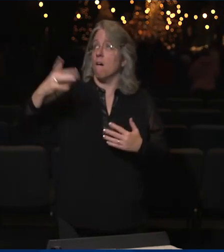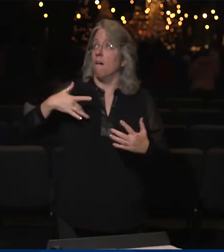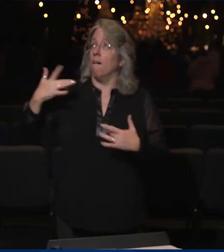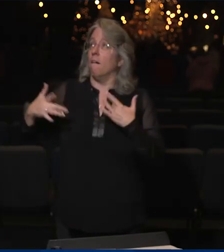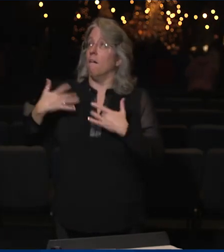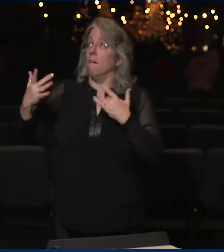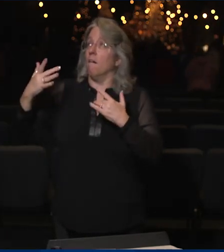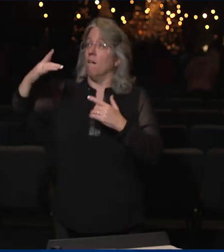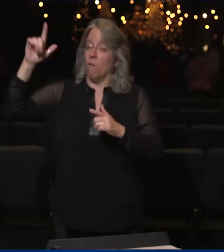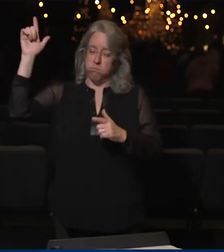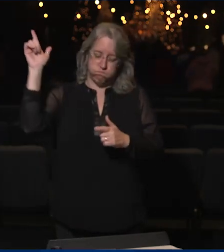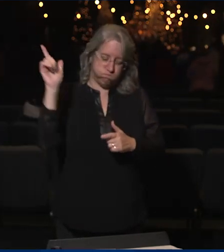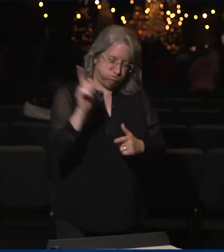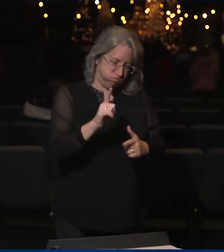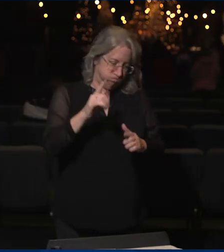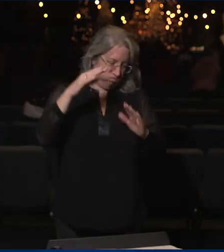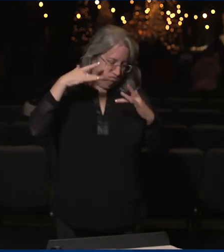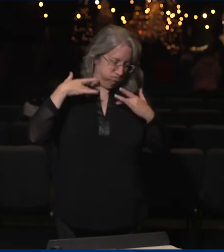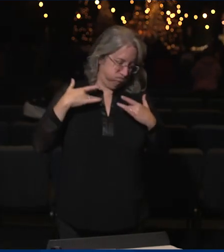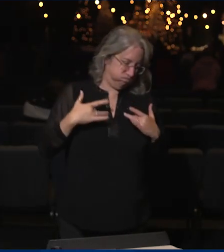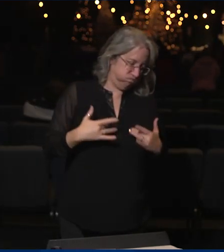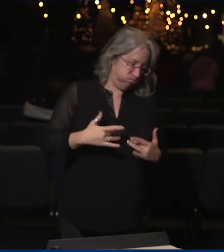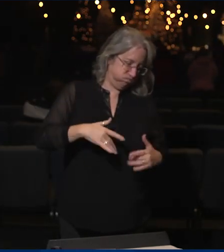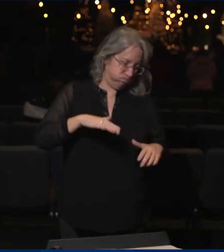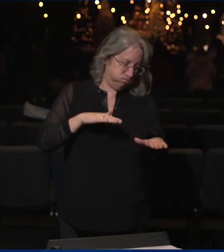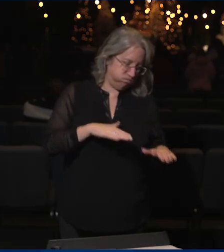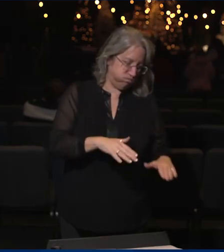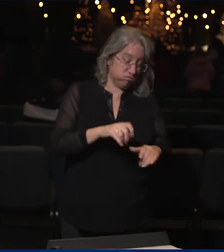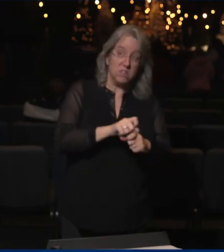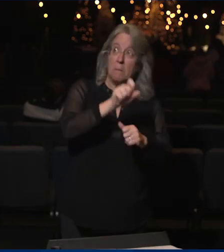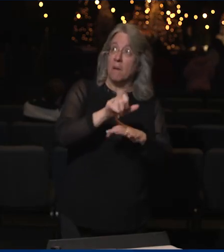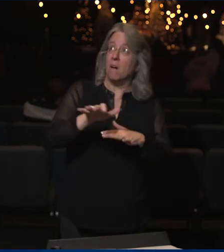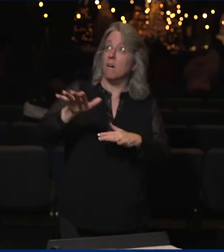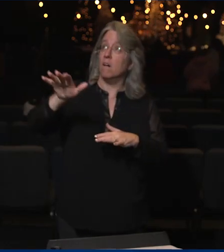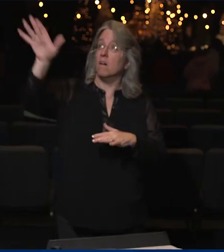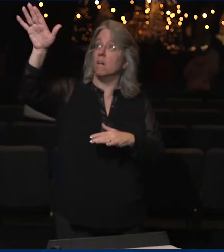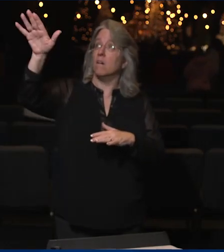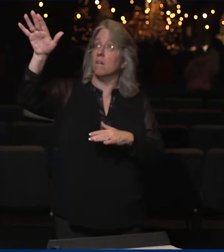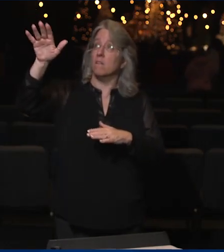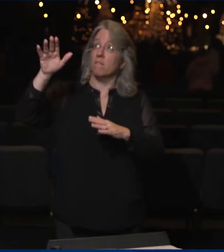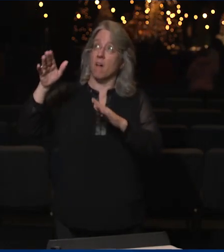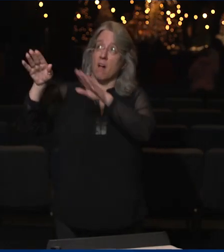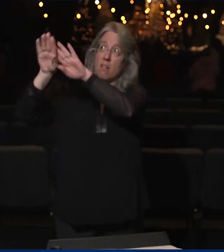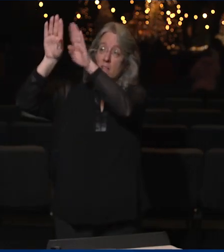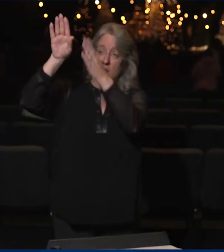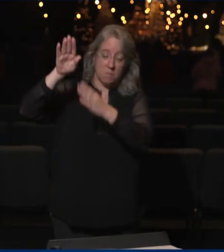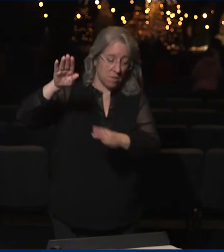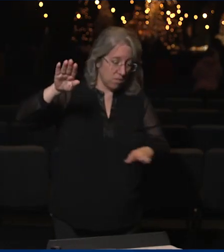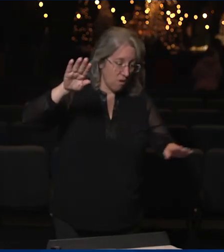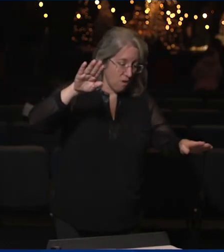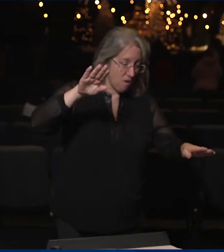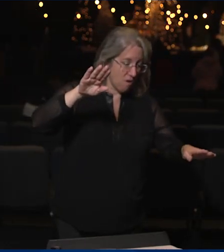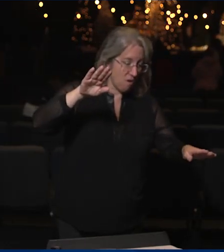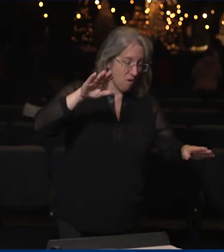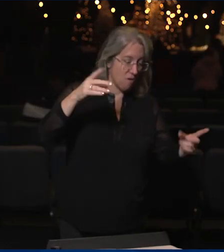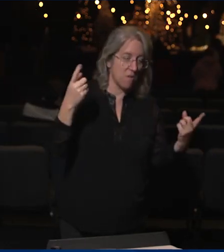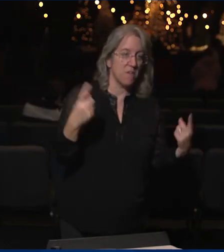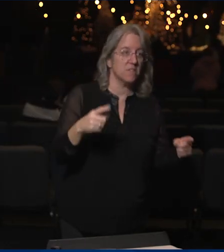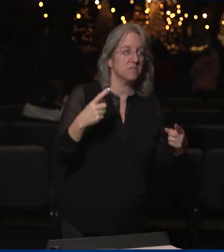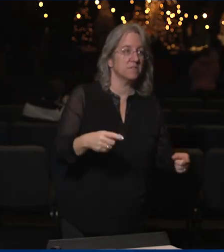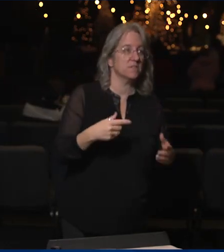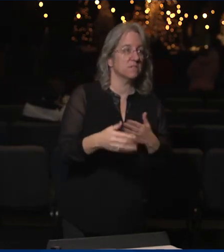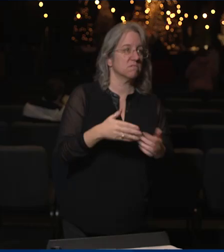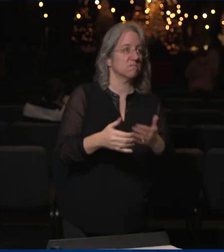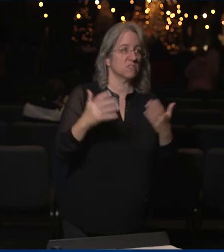the lowest lows, from the mountaintops to the valley below, in